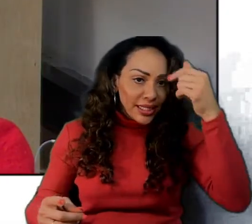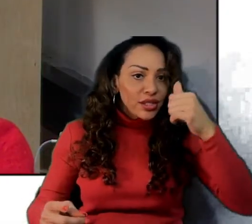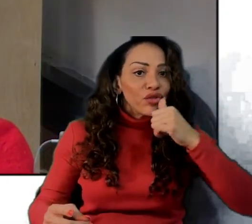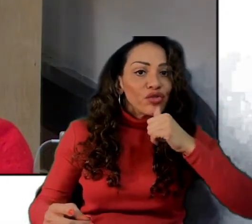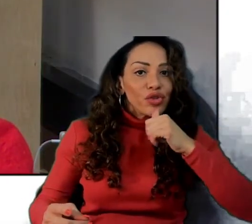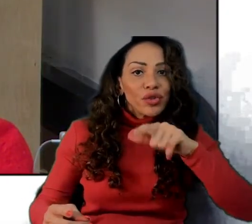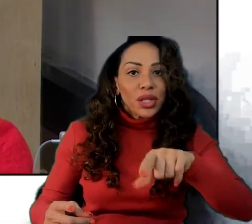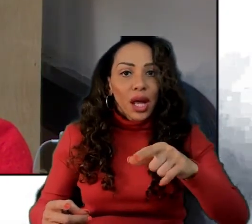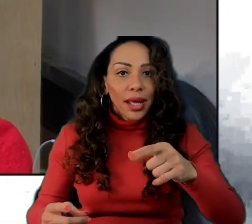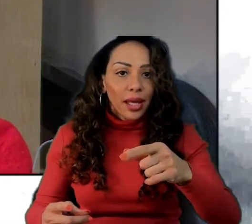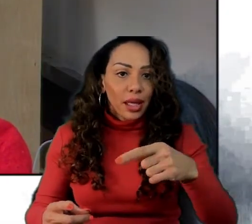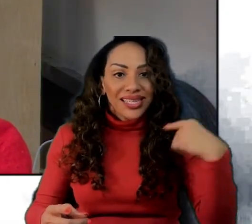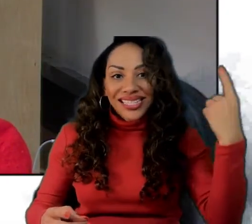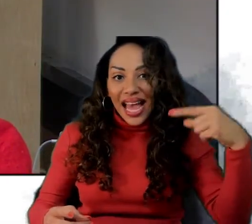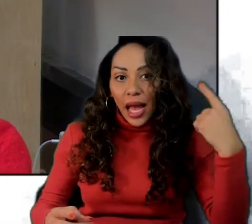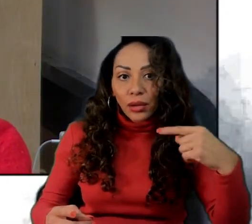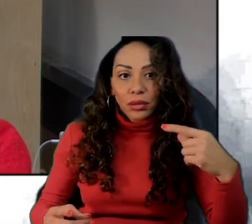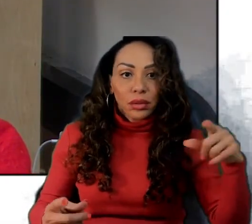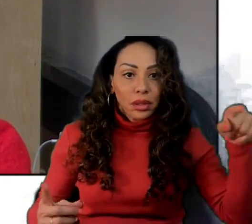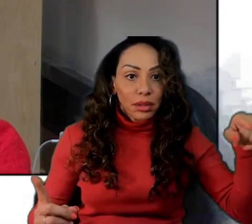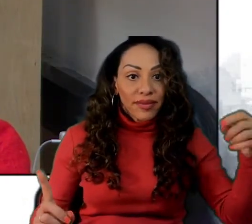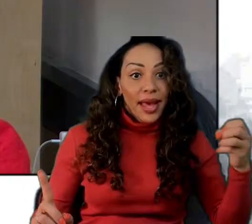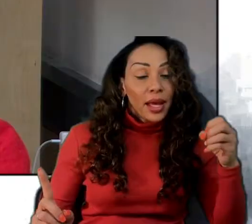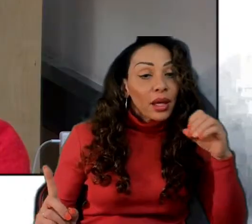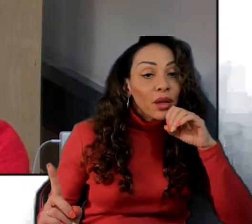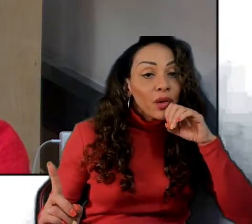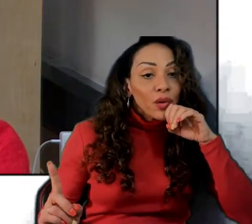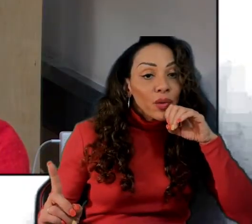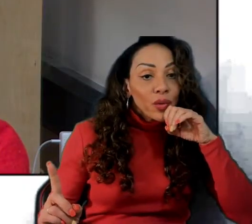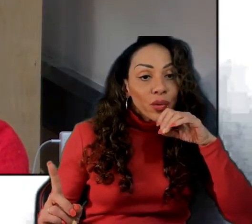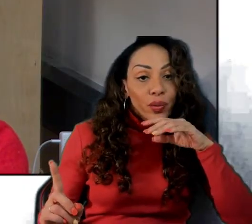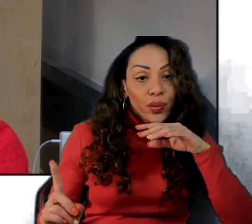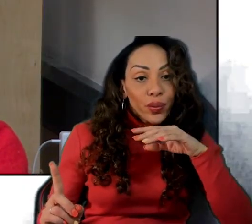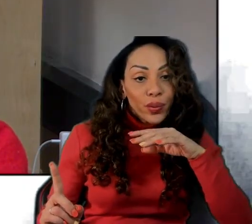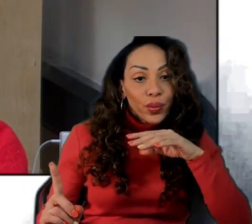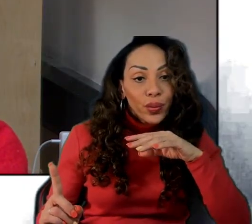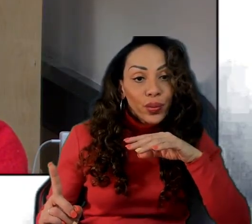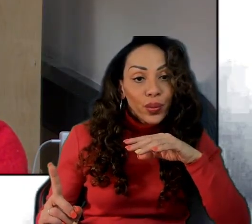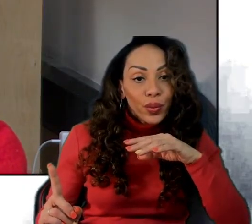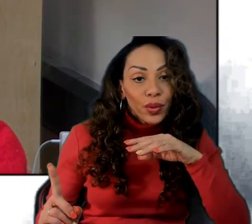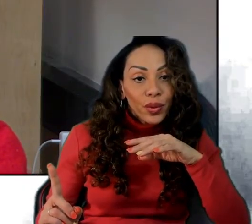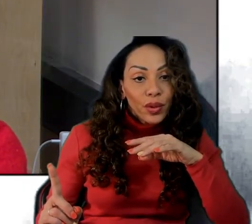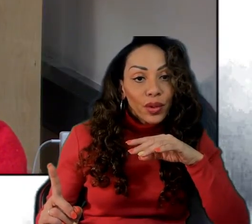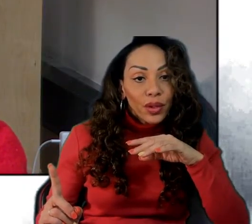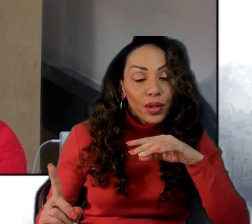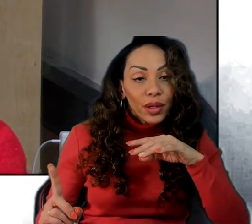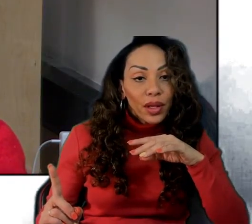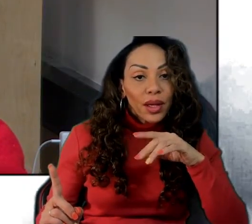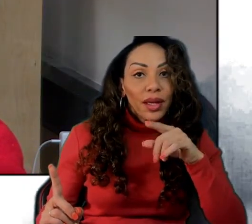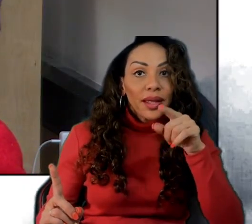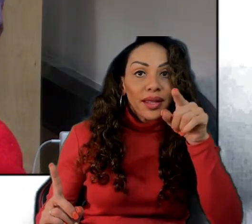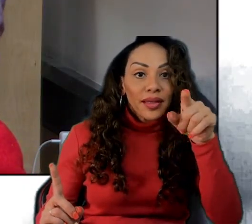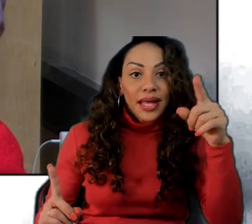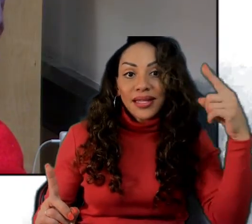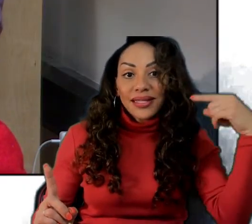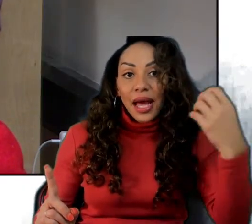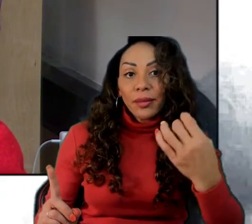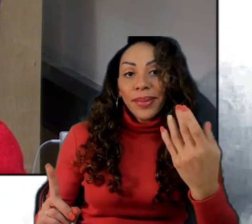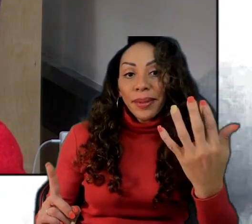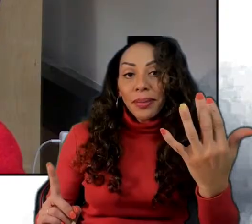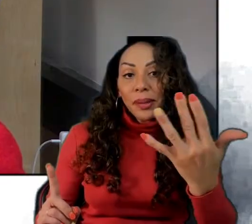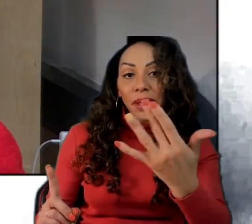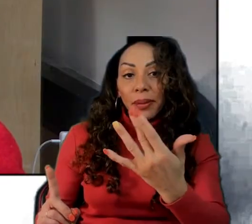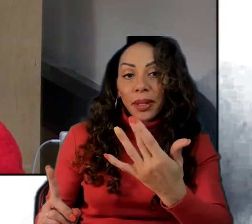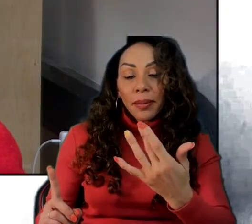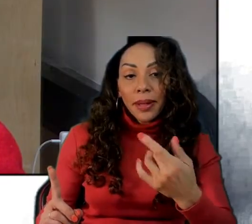immediate feedback through the sound, and then the algae will light up in its own time when it's safe. And we had kind